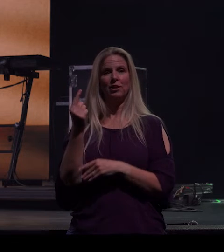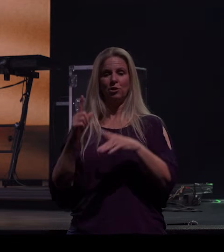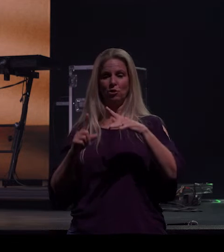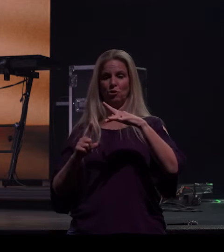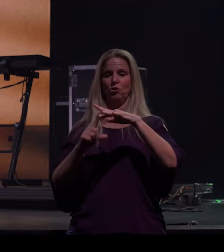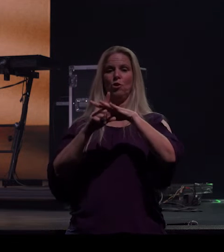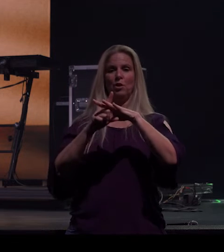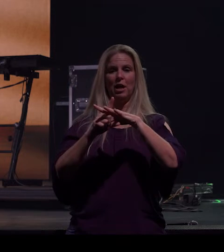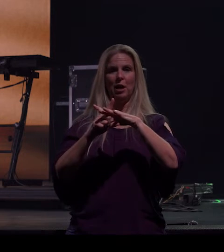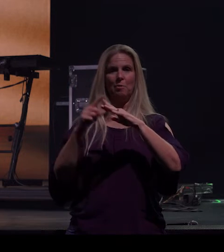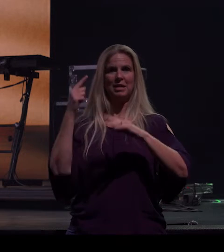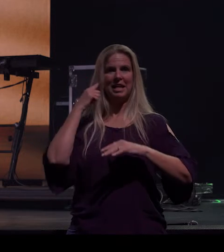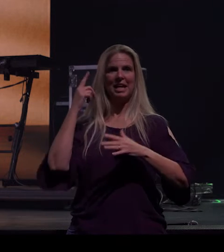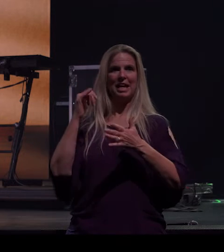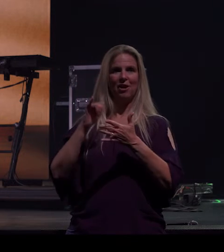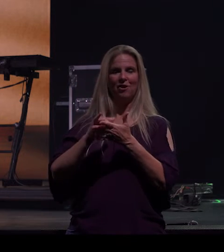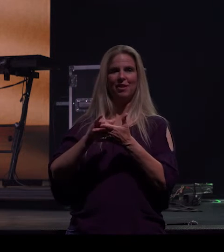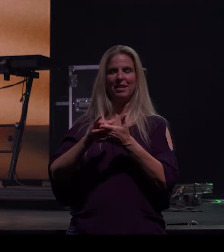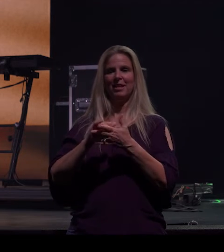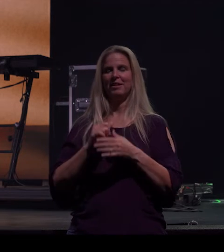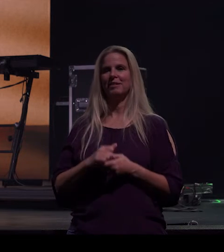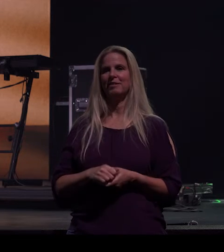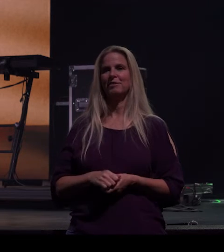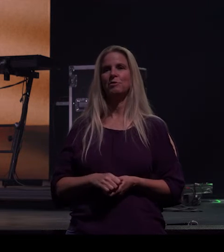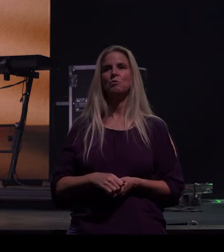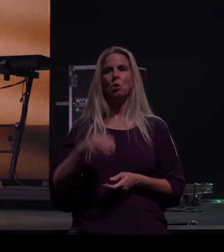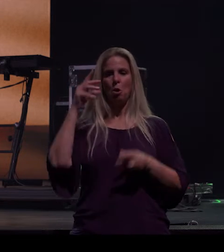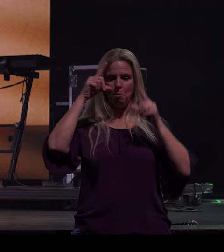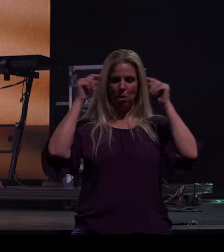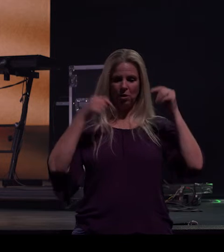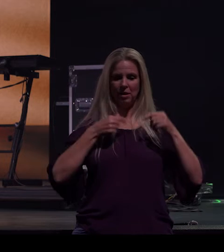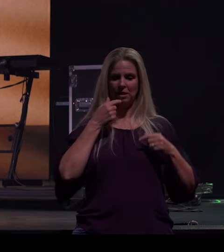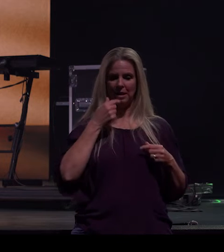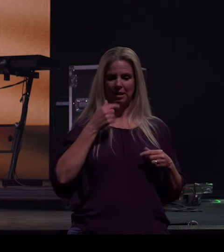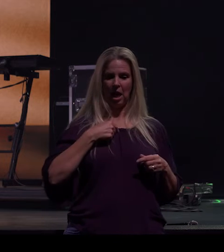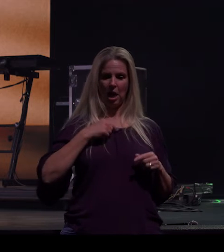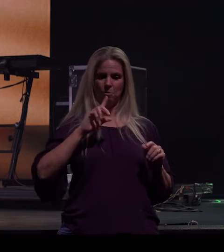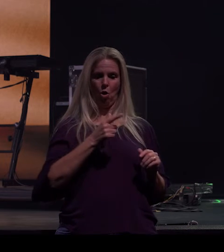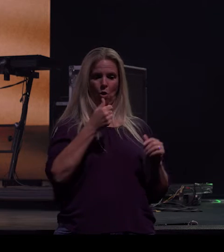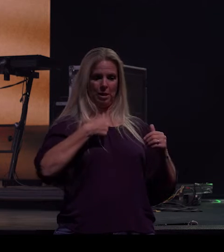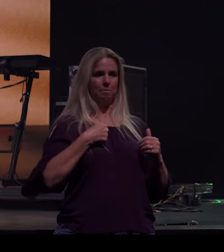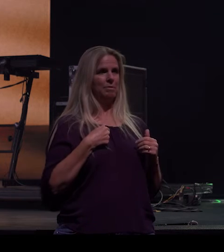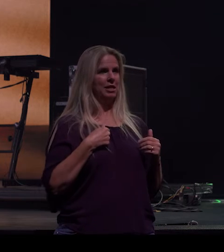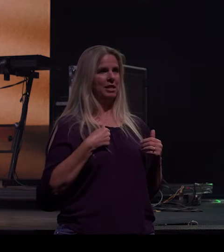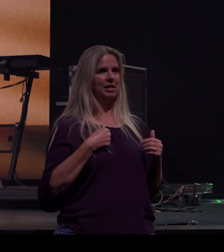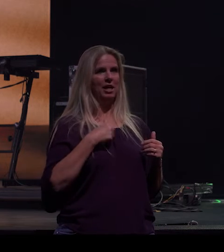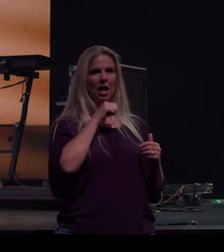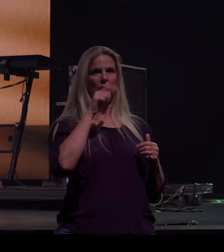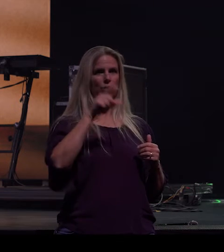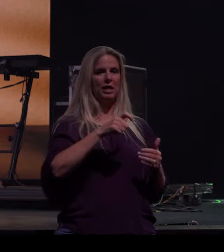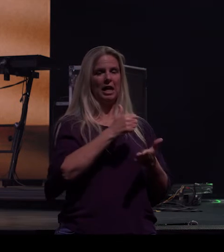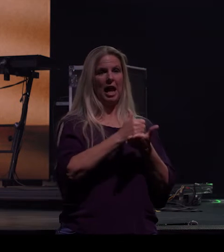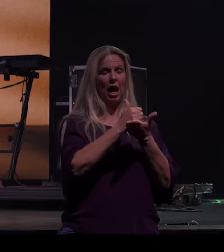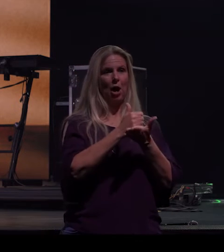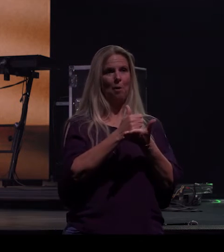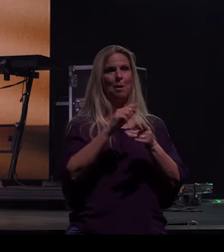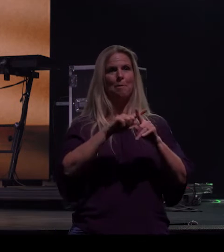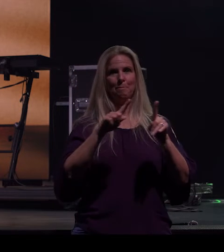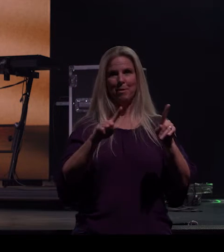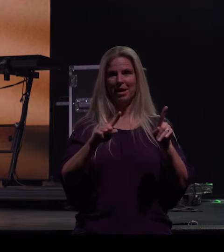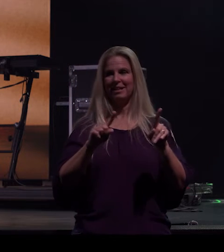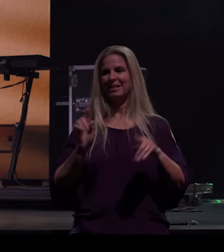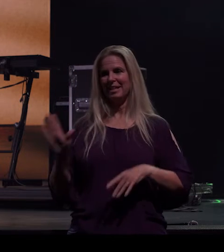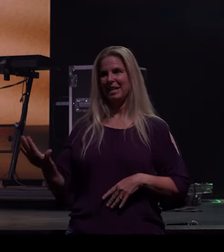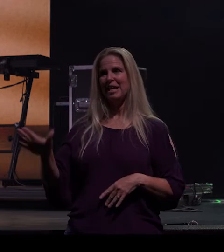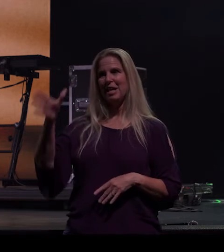Moses set himself up as like, I'm the guy. I don't need anybody else's help. And watch what Moses' father-in-law says next in